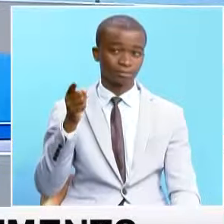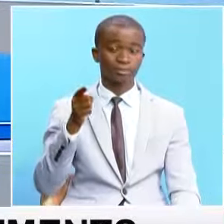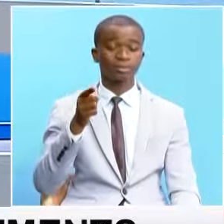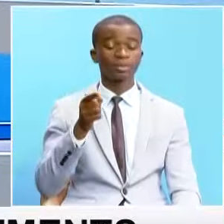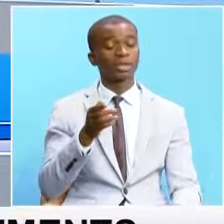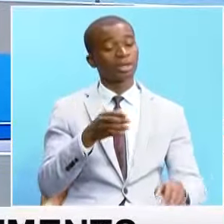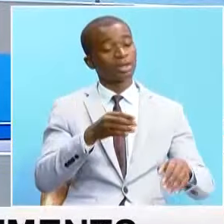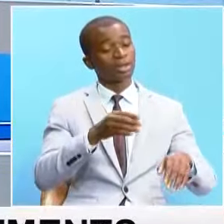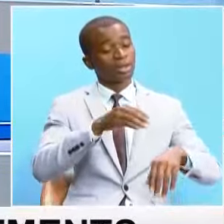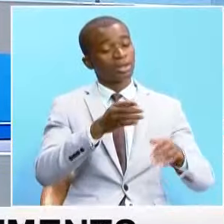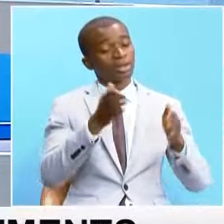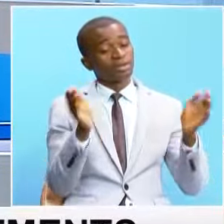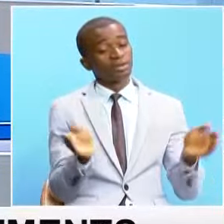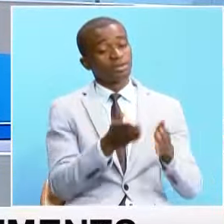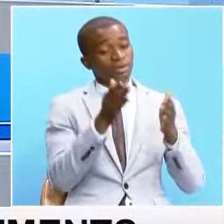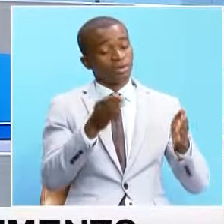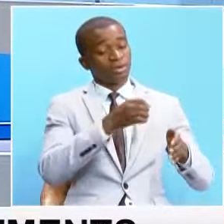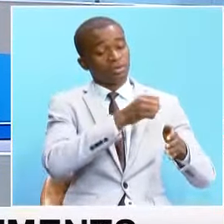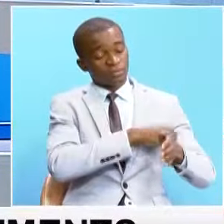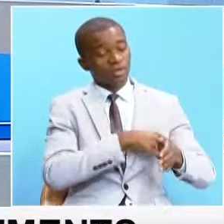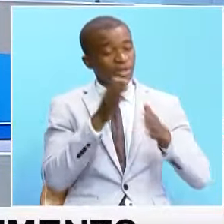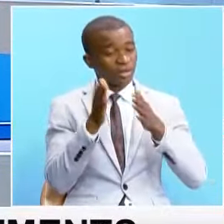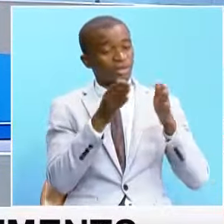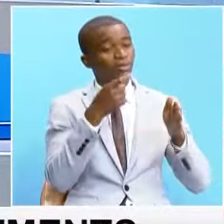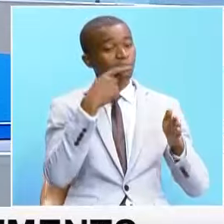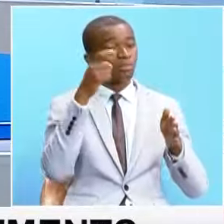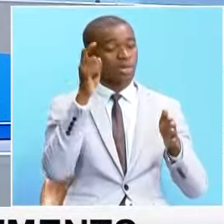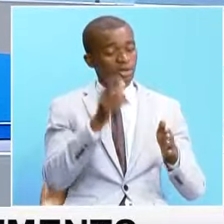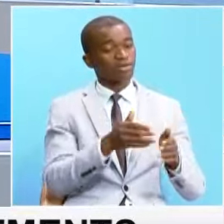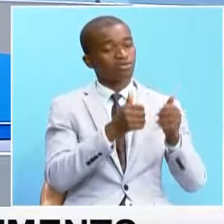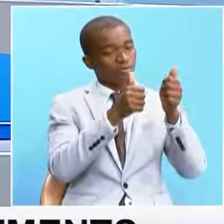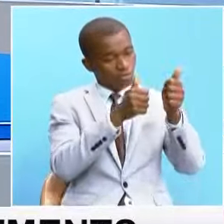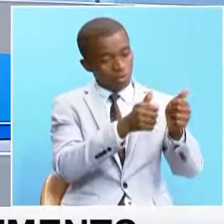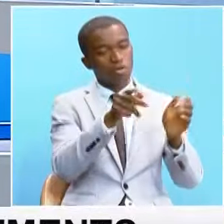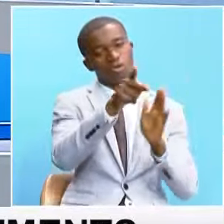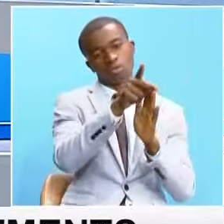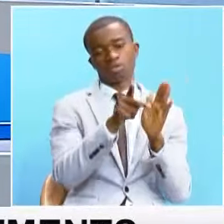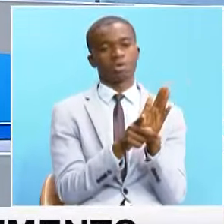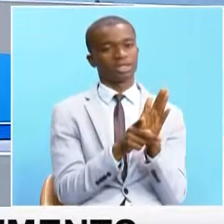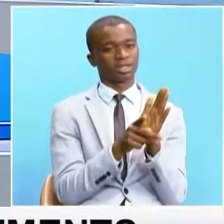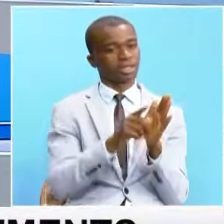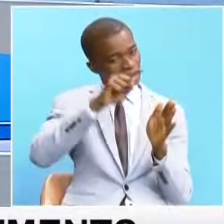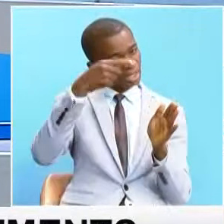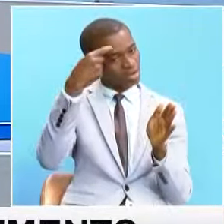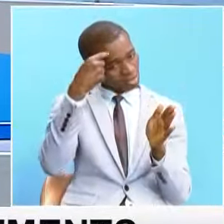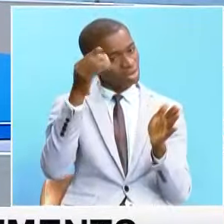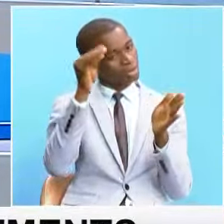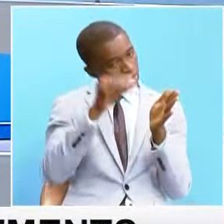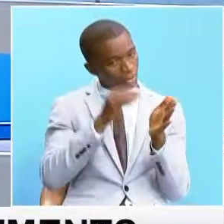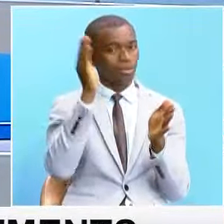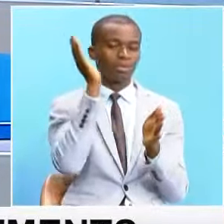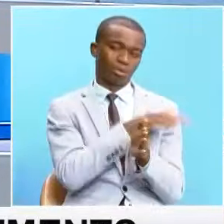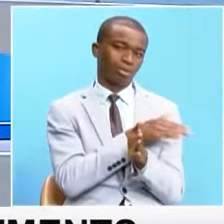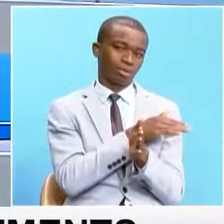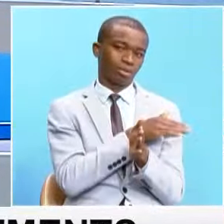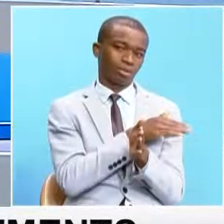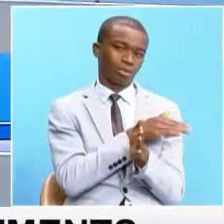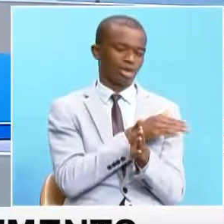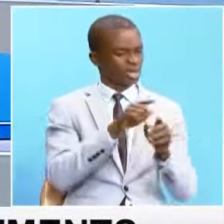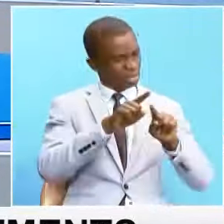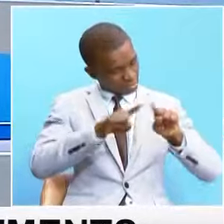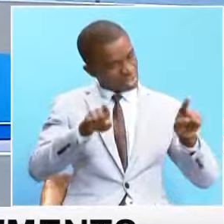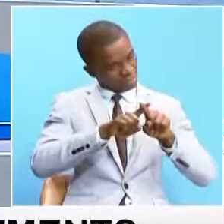called on investors to take advantage of the good policies that government has put in place and invest in various sectors of the